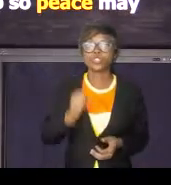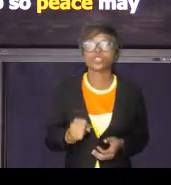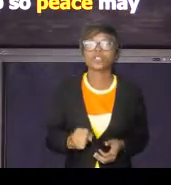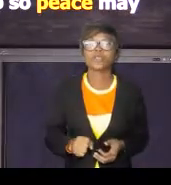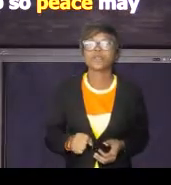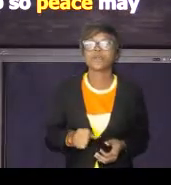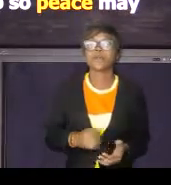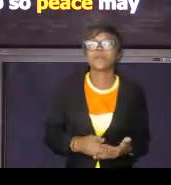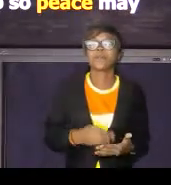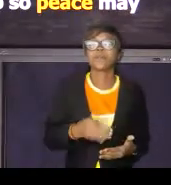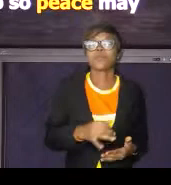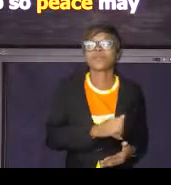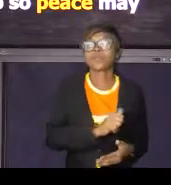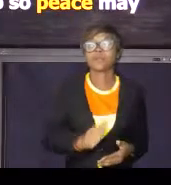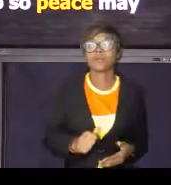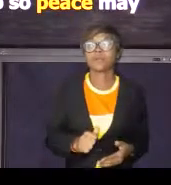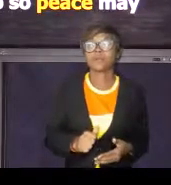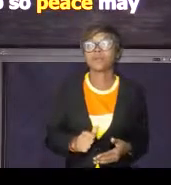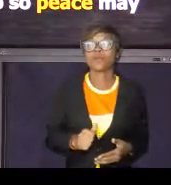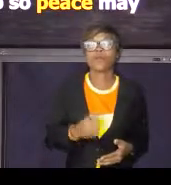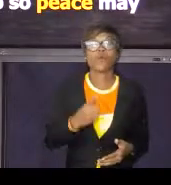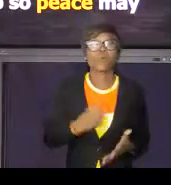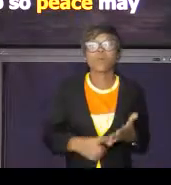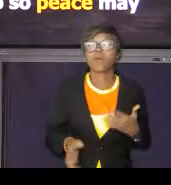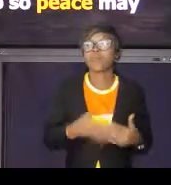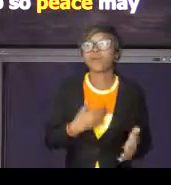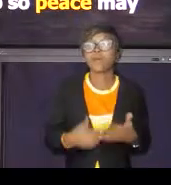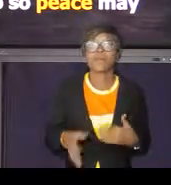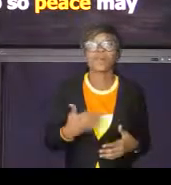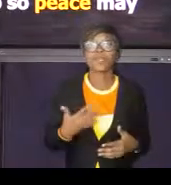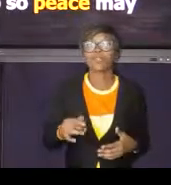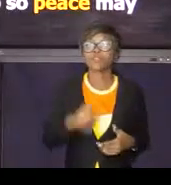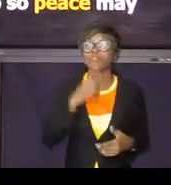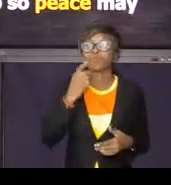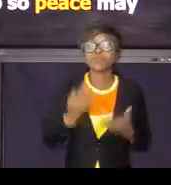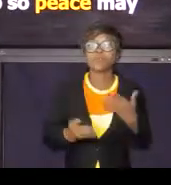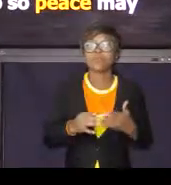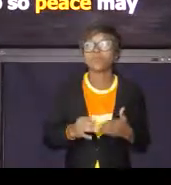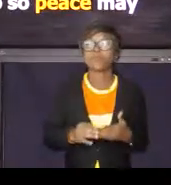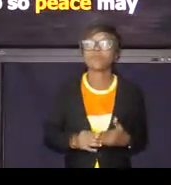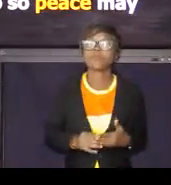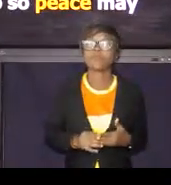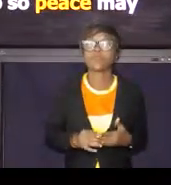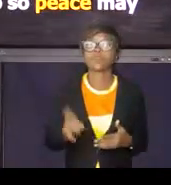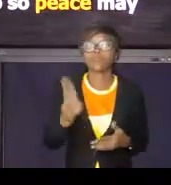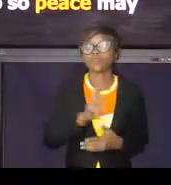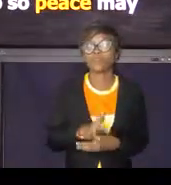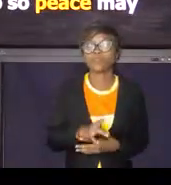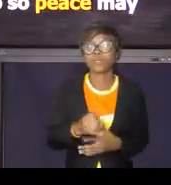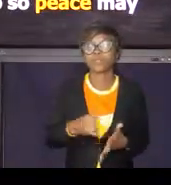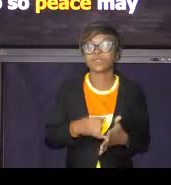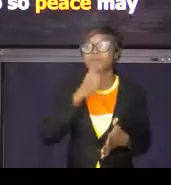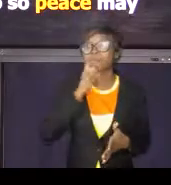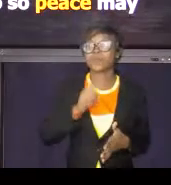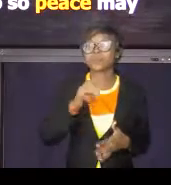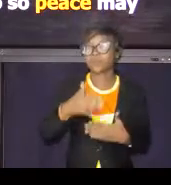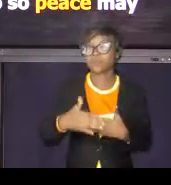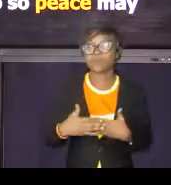She bought a piece of whatever item you may decide to use, but it must be close